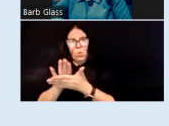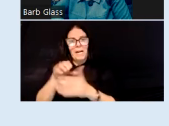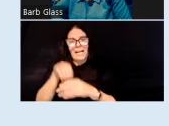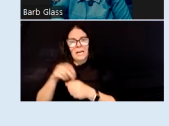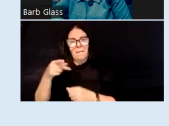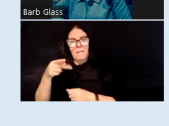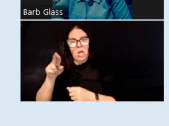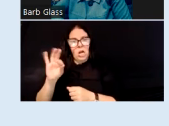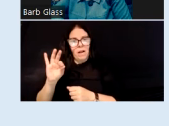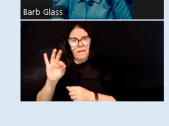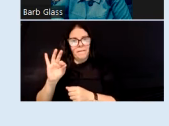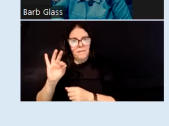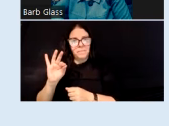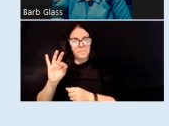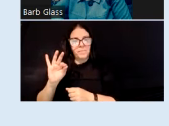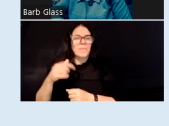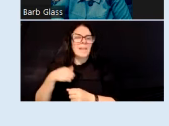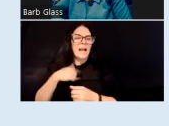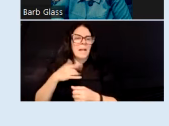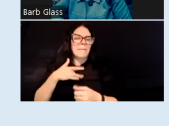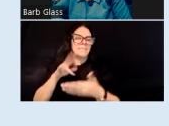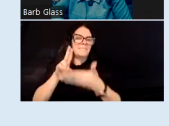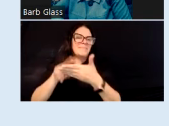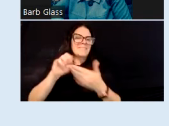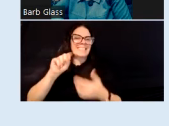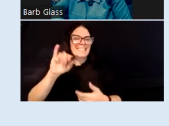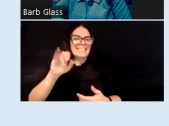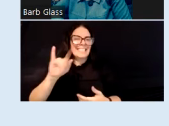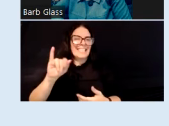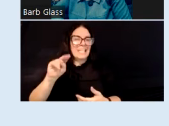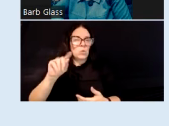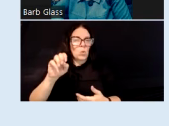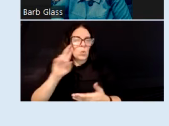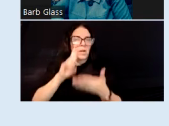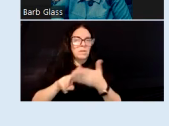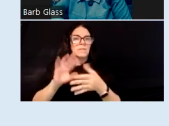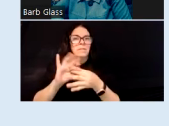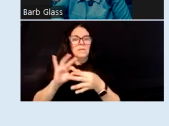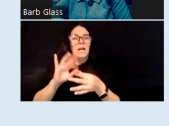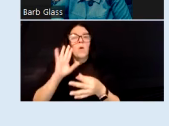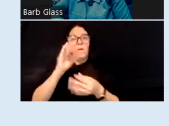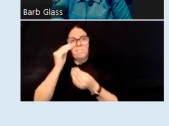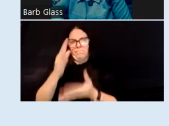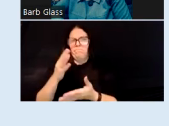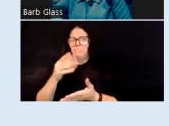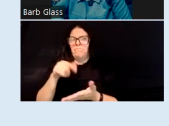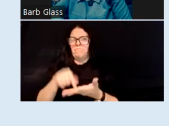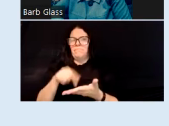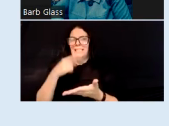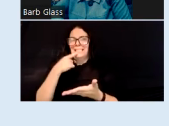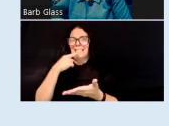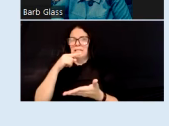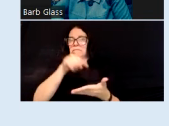PRF. I use sticky notes, and I will identify that the information, the tombstone